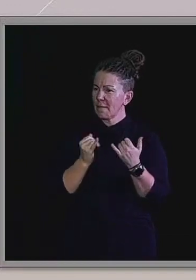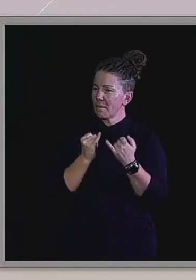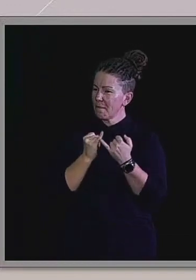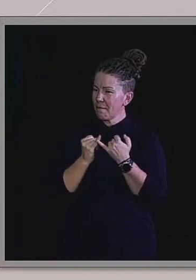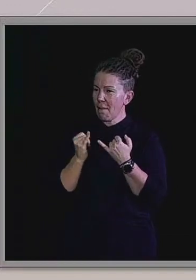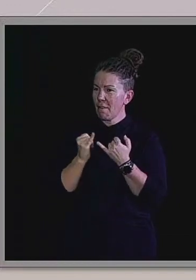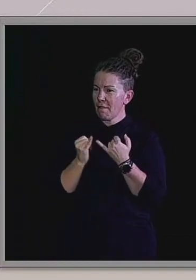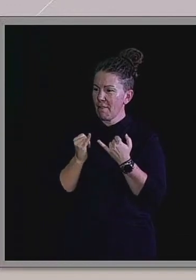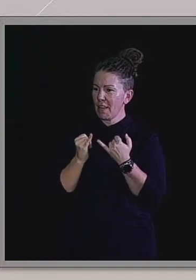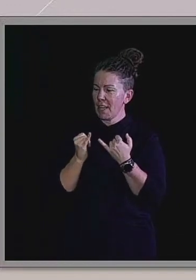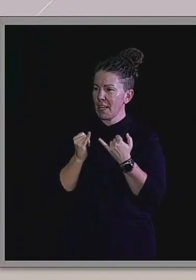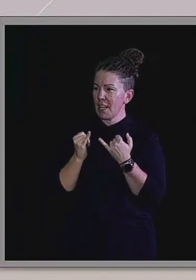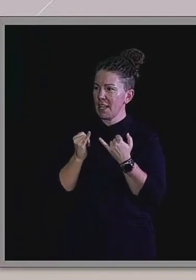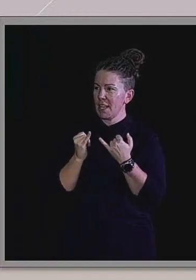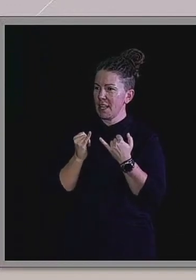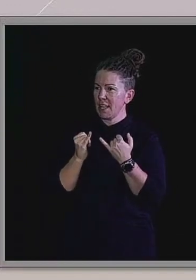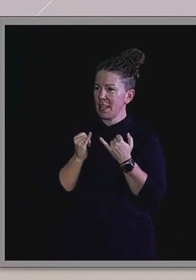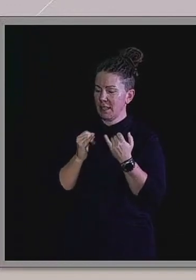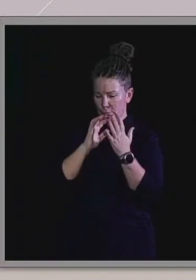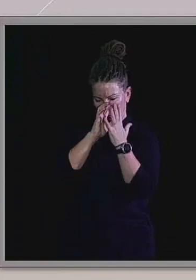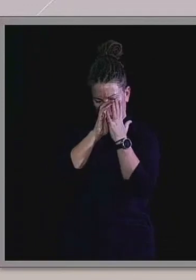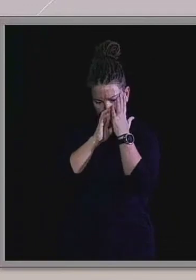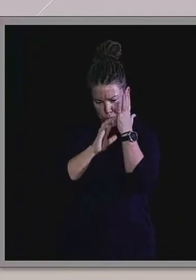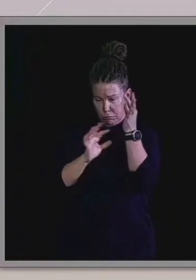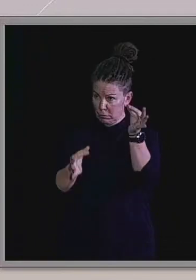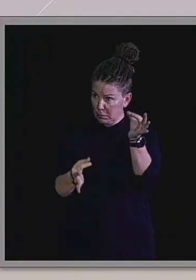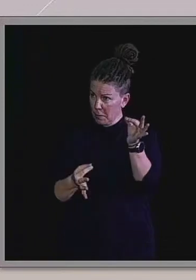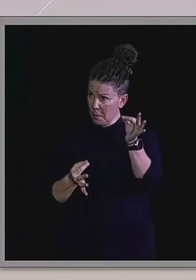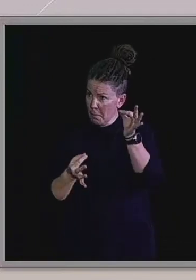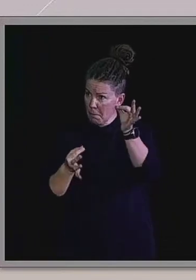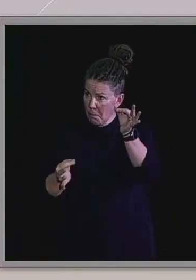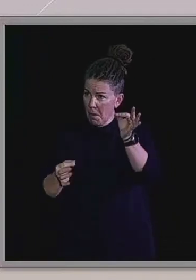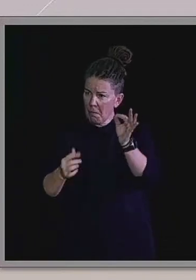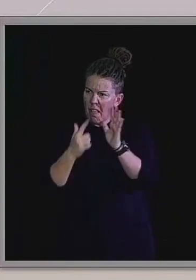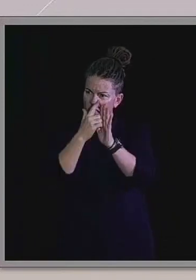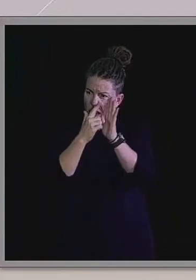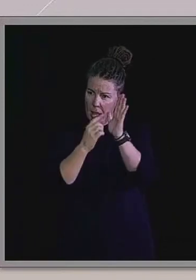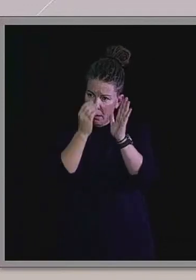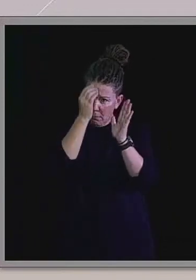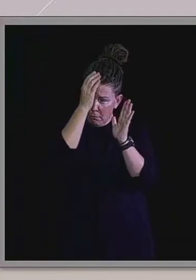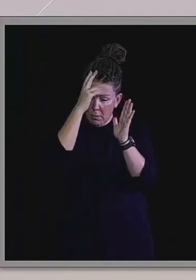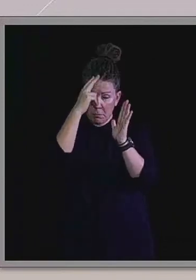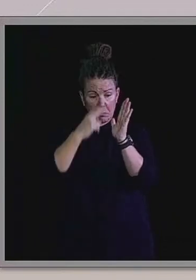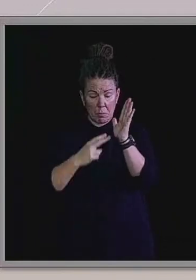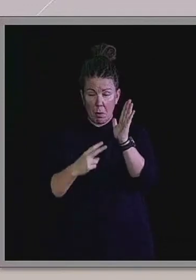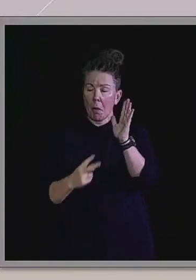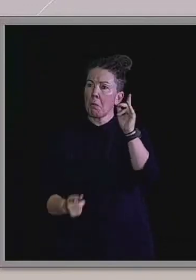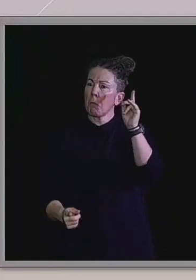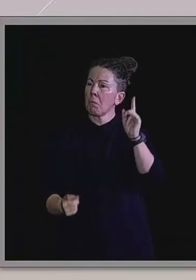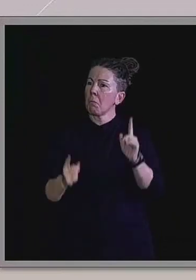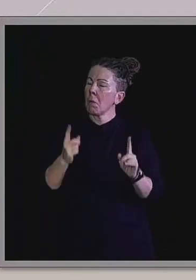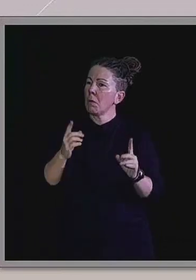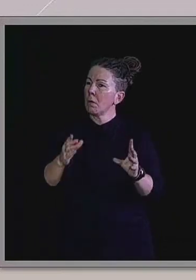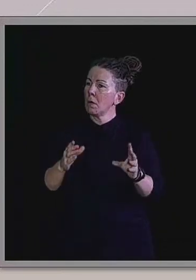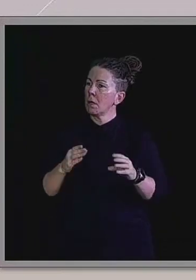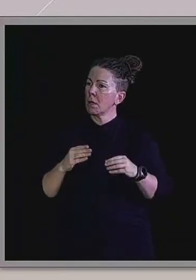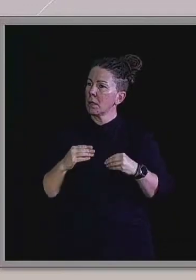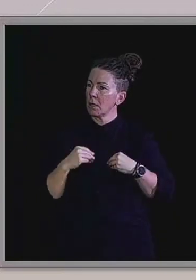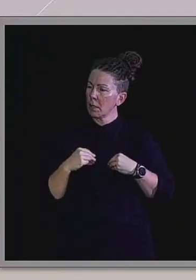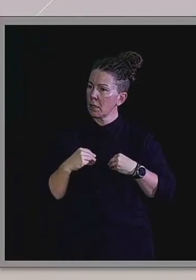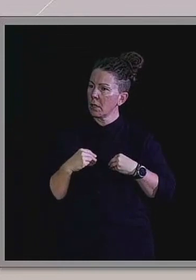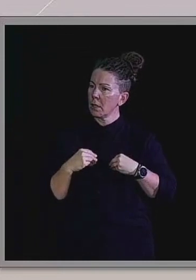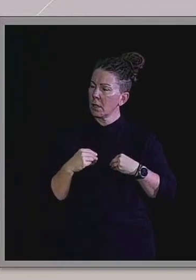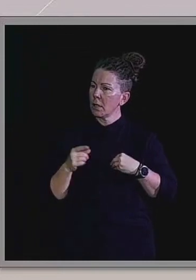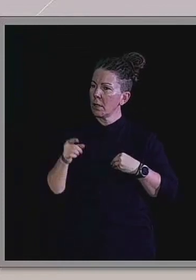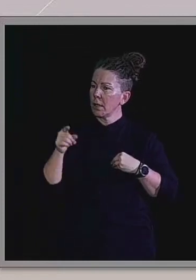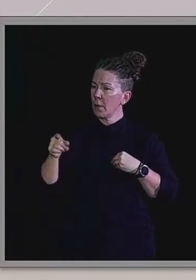convincing to the legal minds who looked over this case. So first starting with Justice Stephen